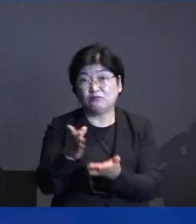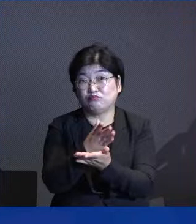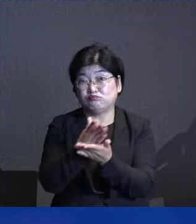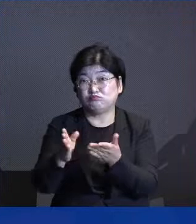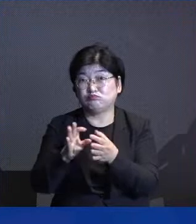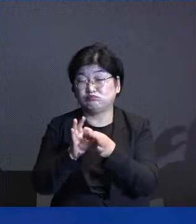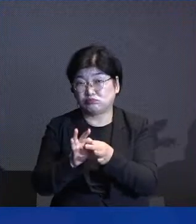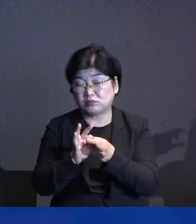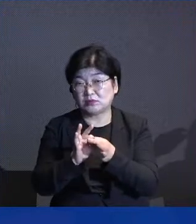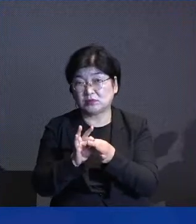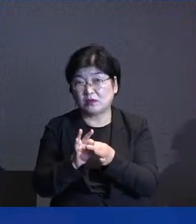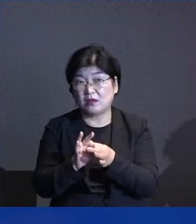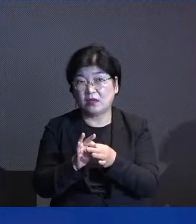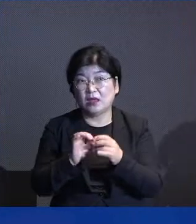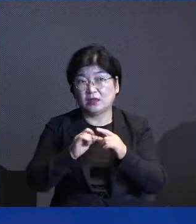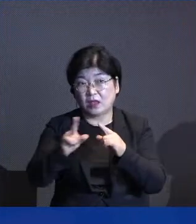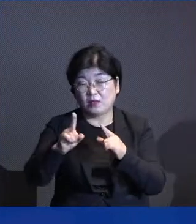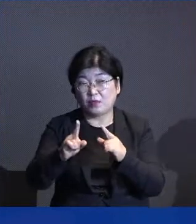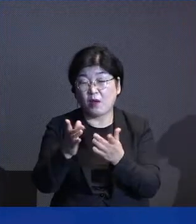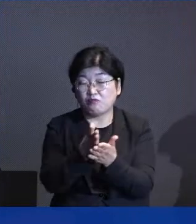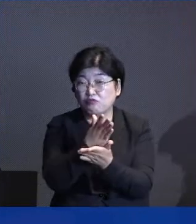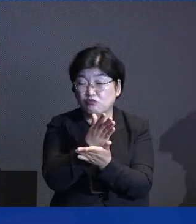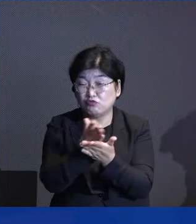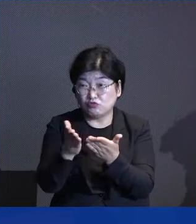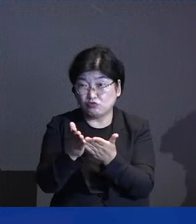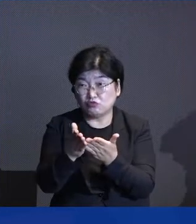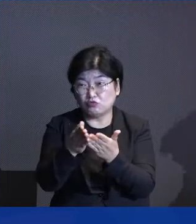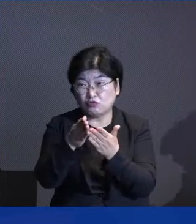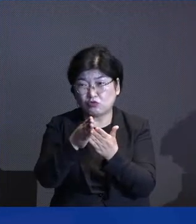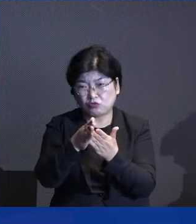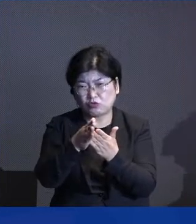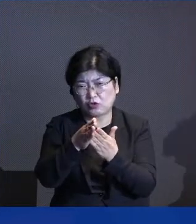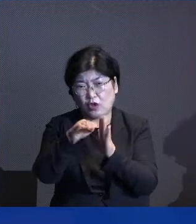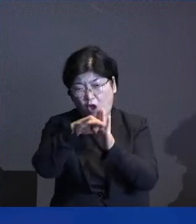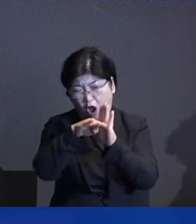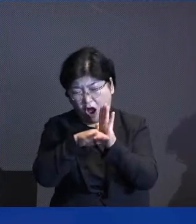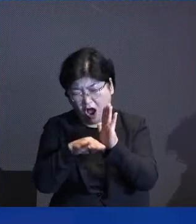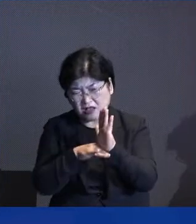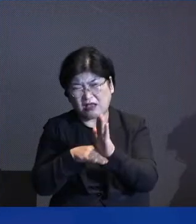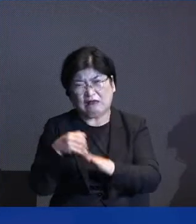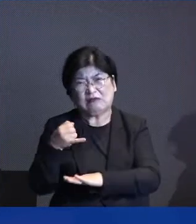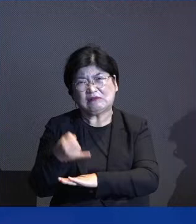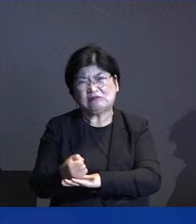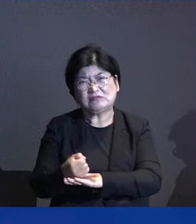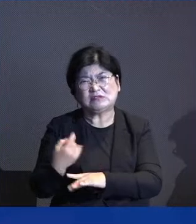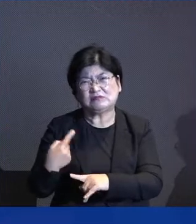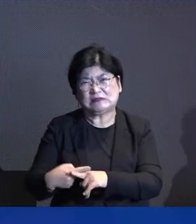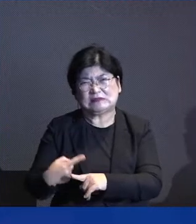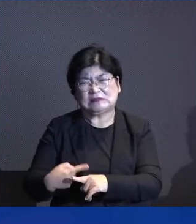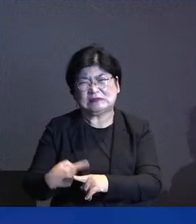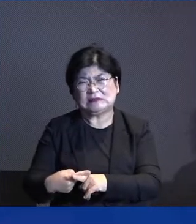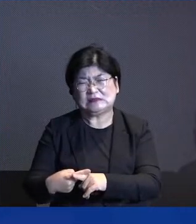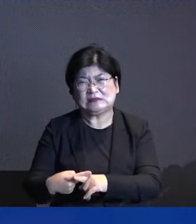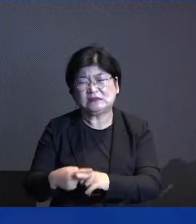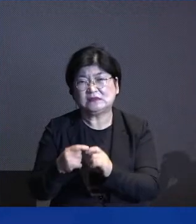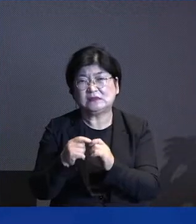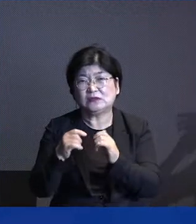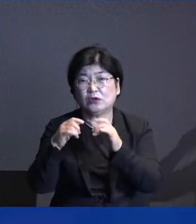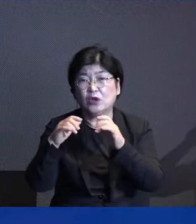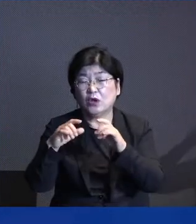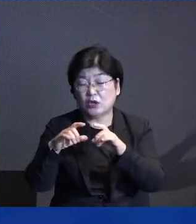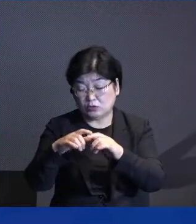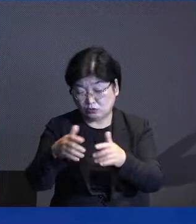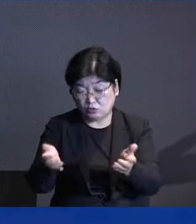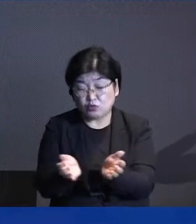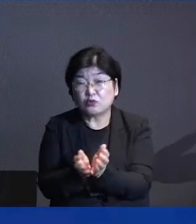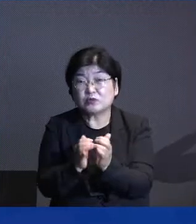So as physicians, I think it's important that we start thinking a little bit out of the box, beyond the categorical diagnosis system, and